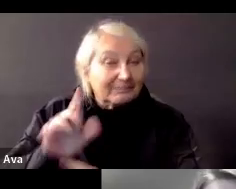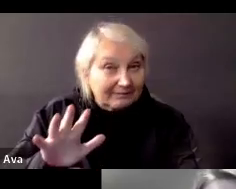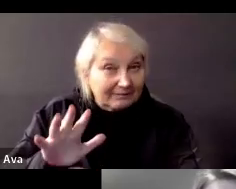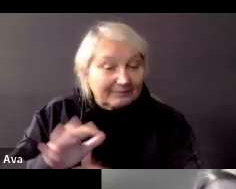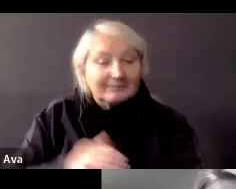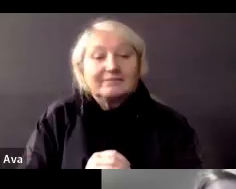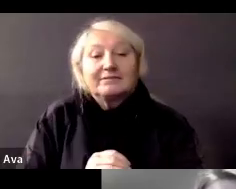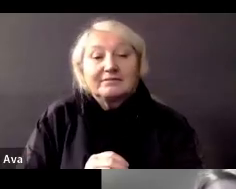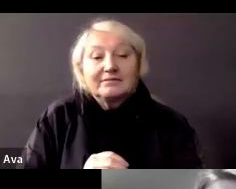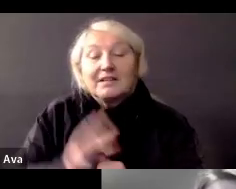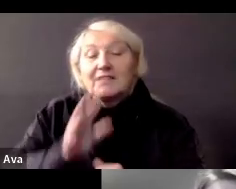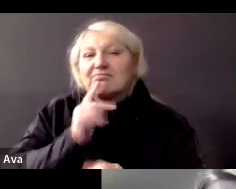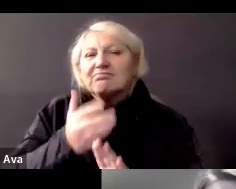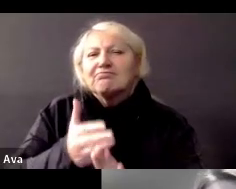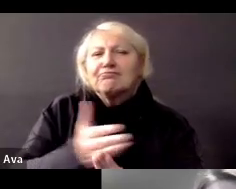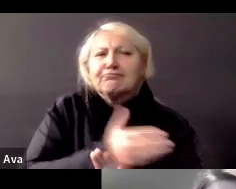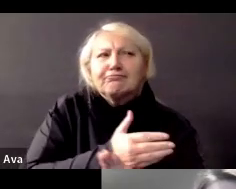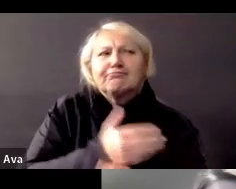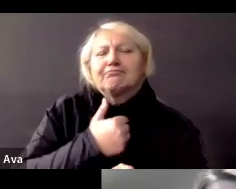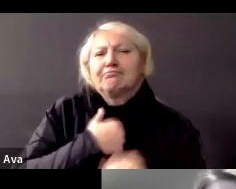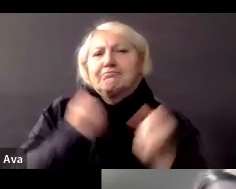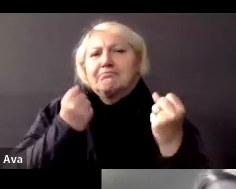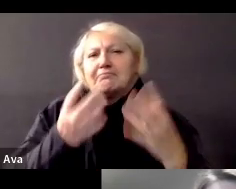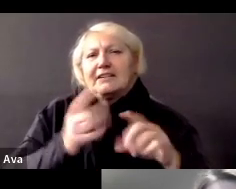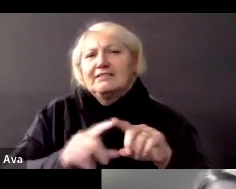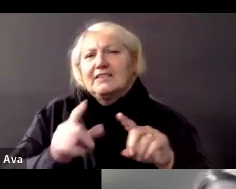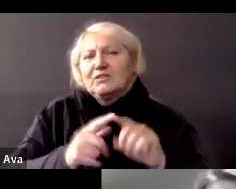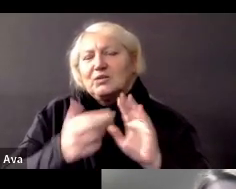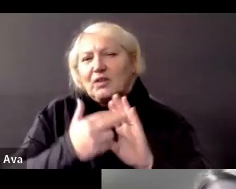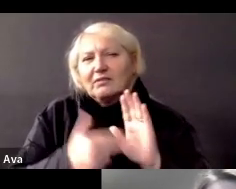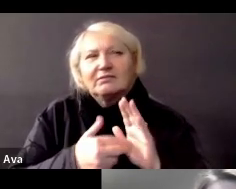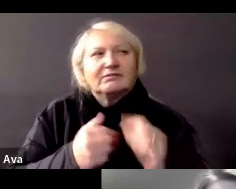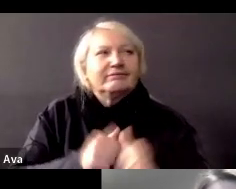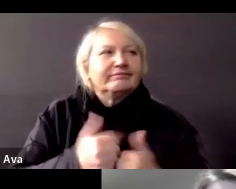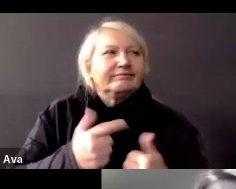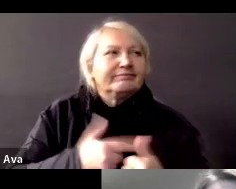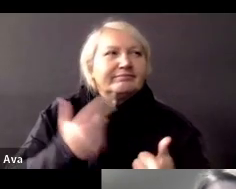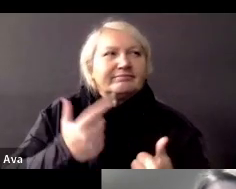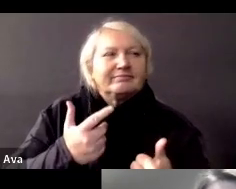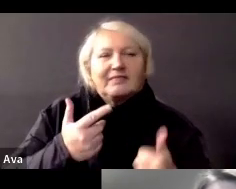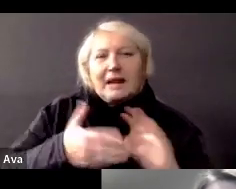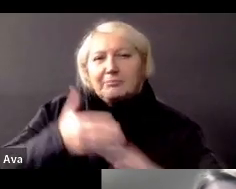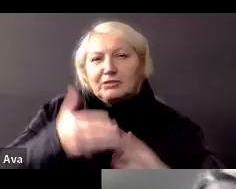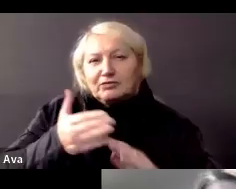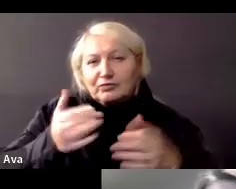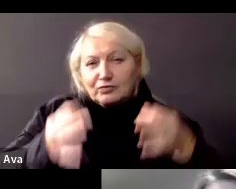I had a number of roles in the administrative justice, human rights,